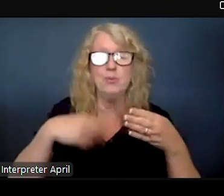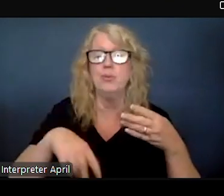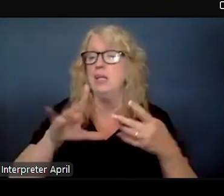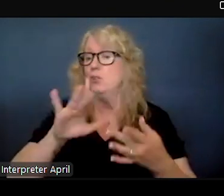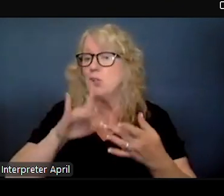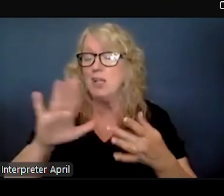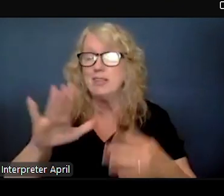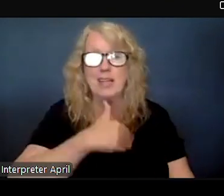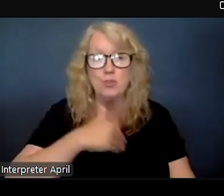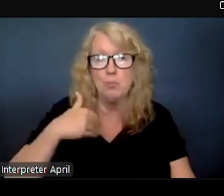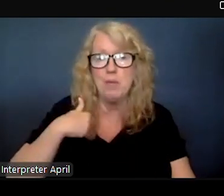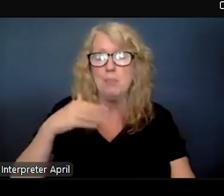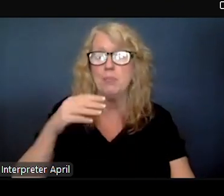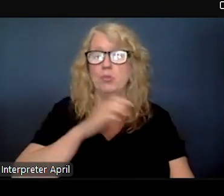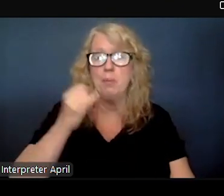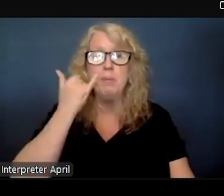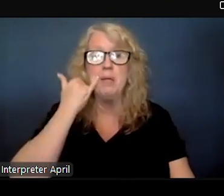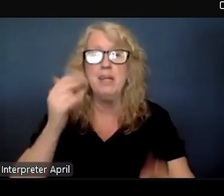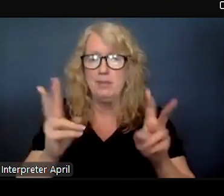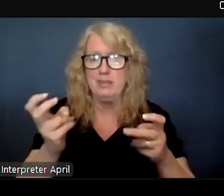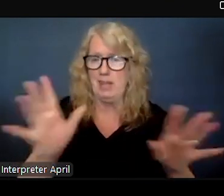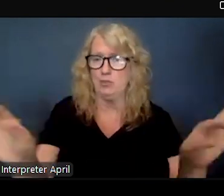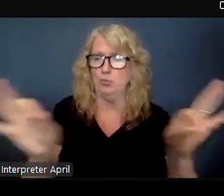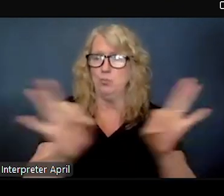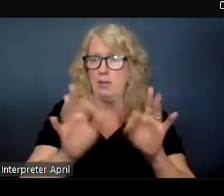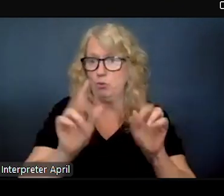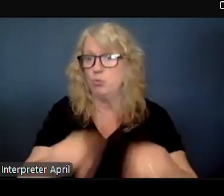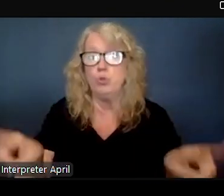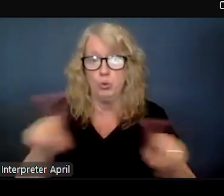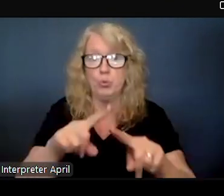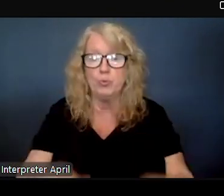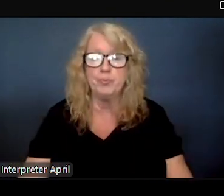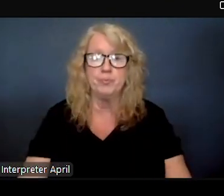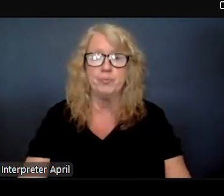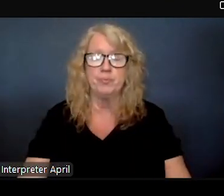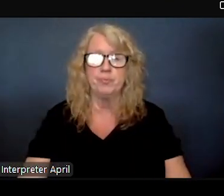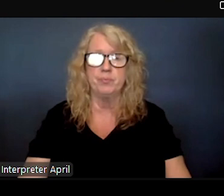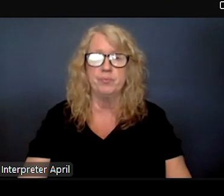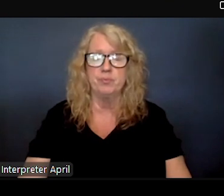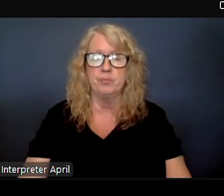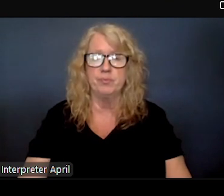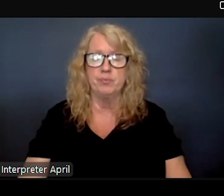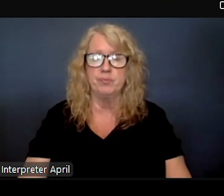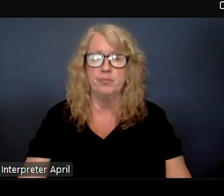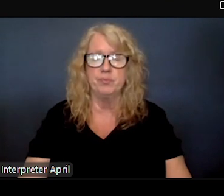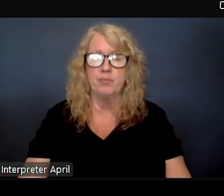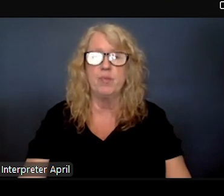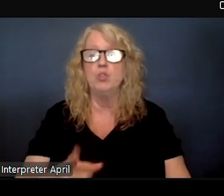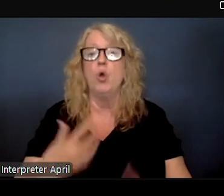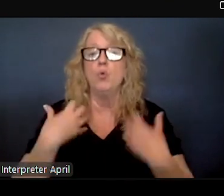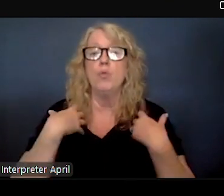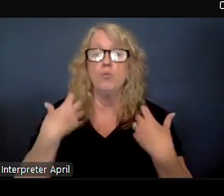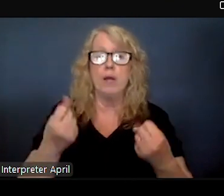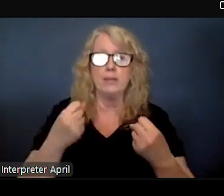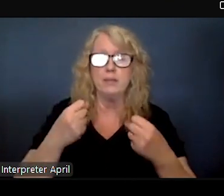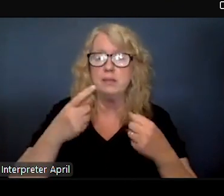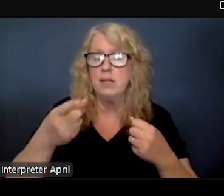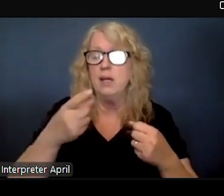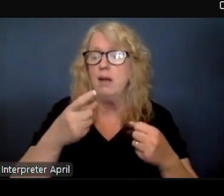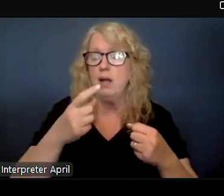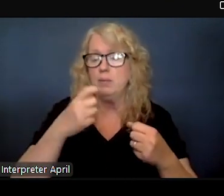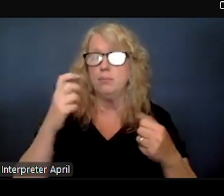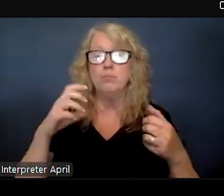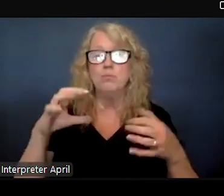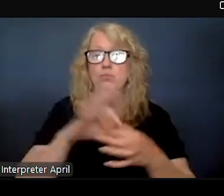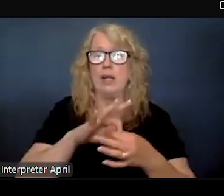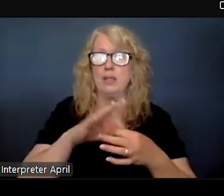Contact your members of Congress if these issues matter to you. And then reconciliation. So when we talked a couple of weeks ago,